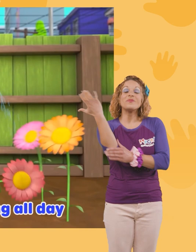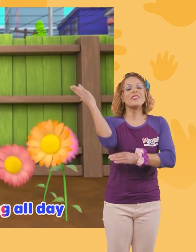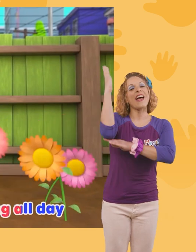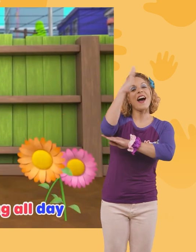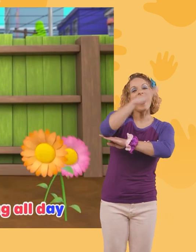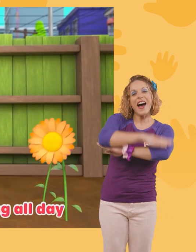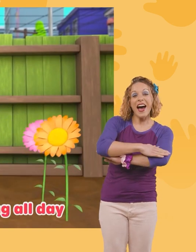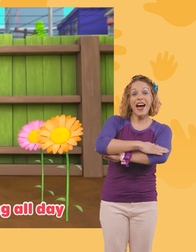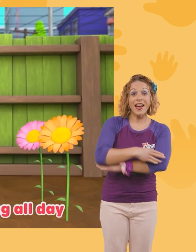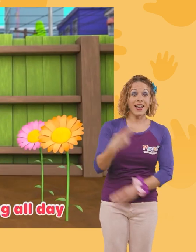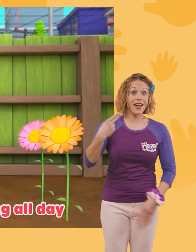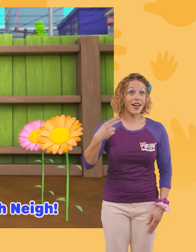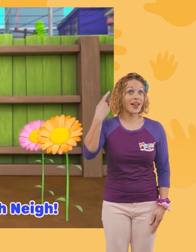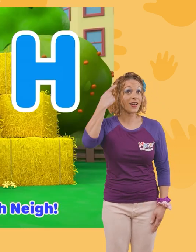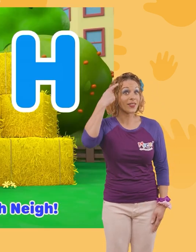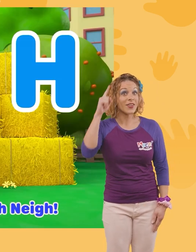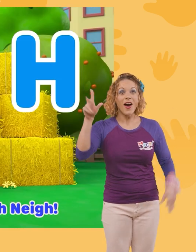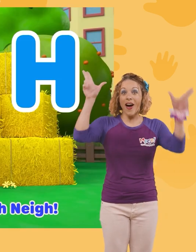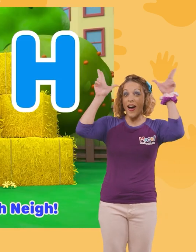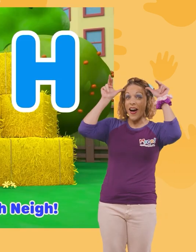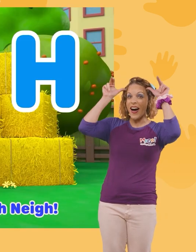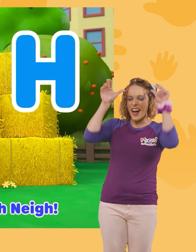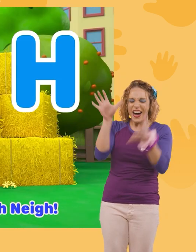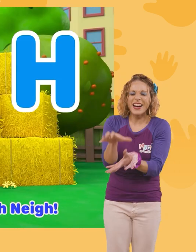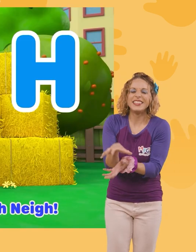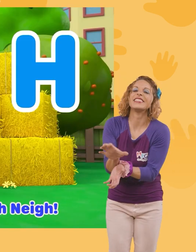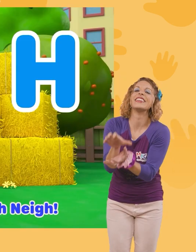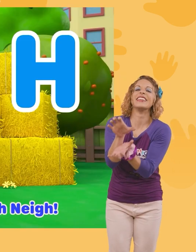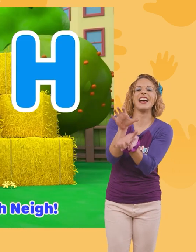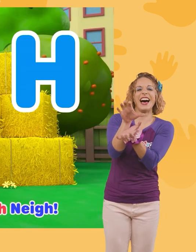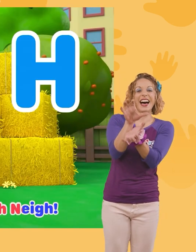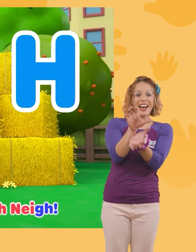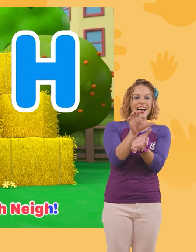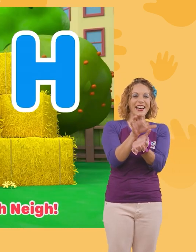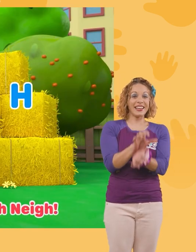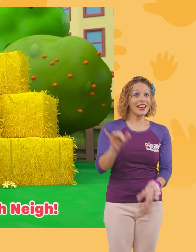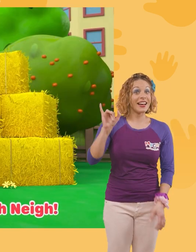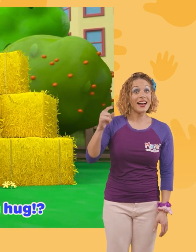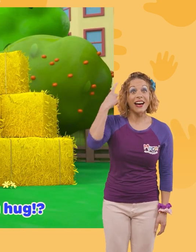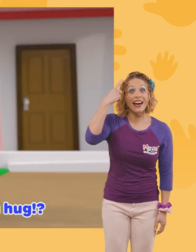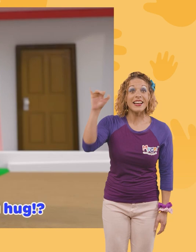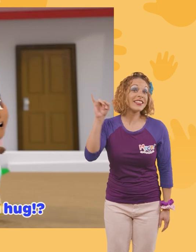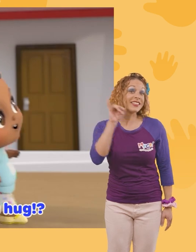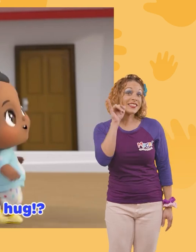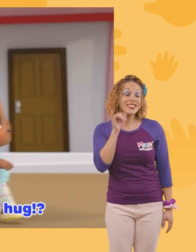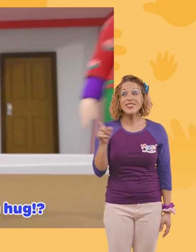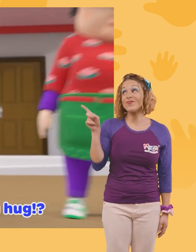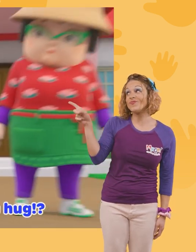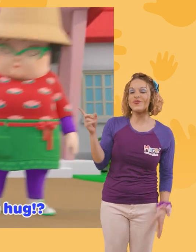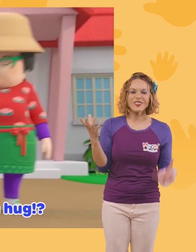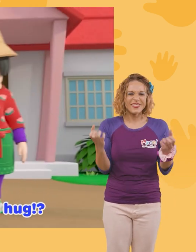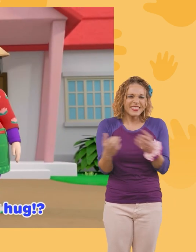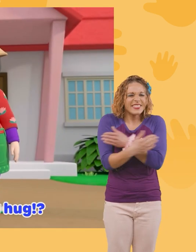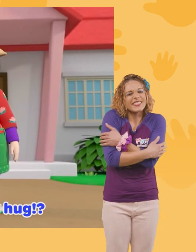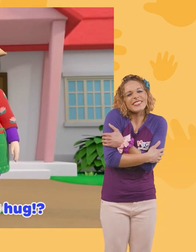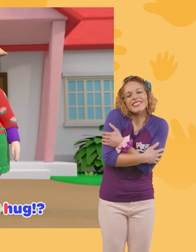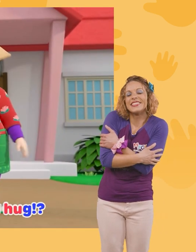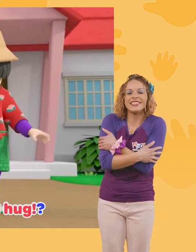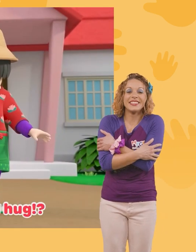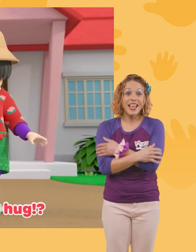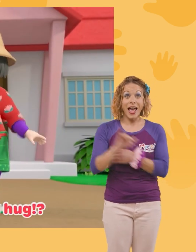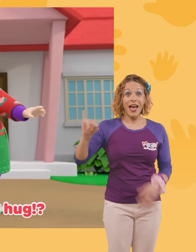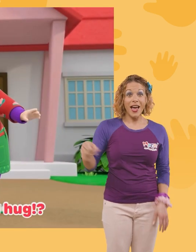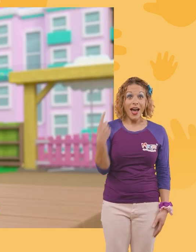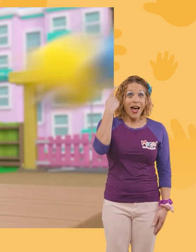things growing all day. H is for a horse. Nay, nay, nay. I is for Izzy. Who wants